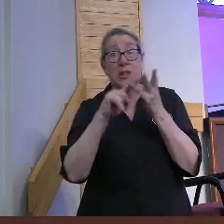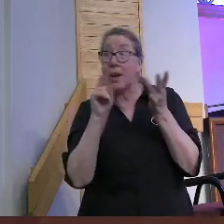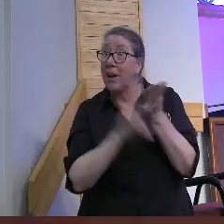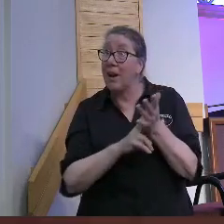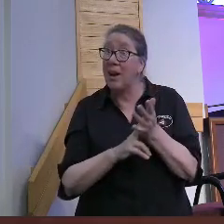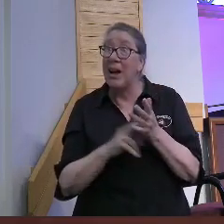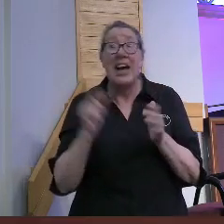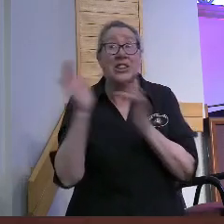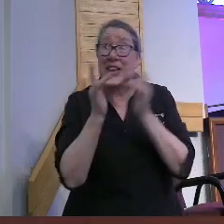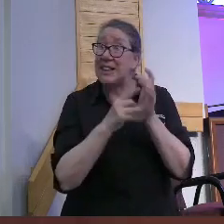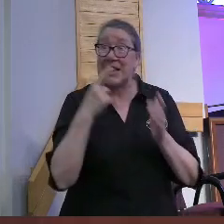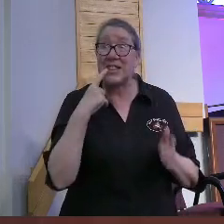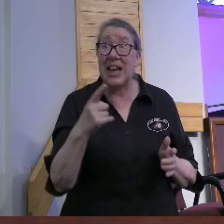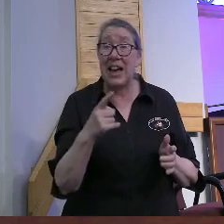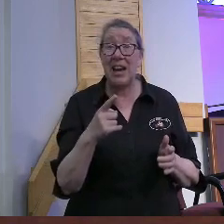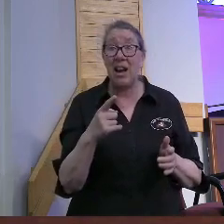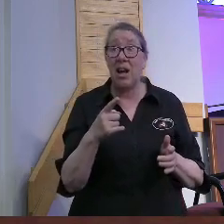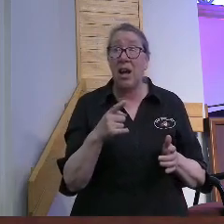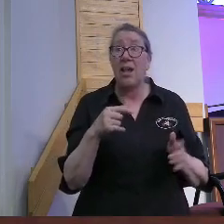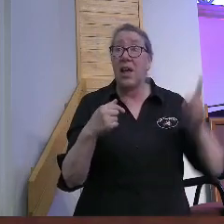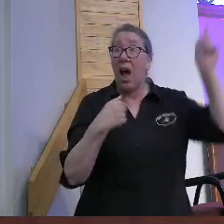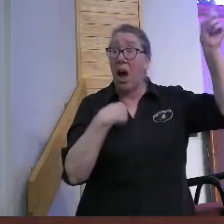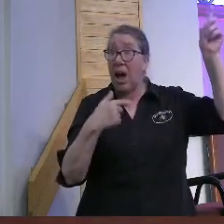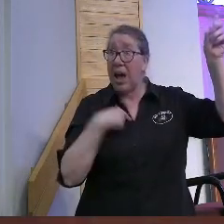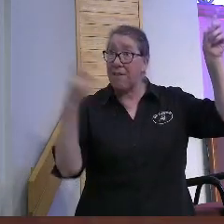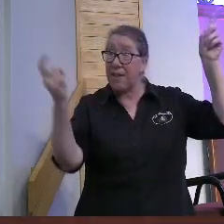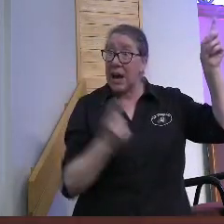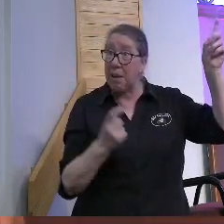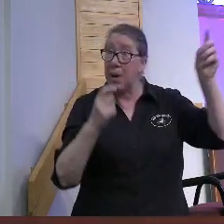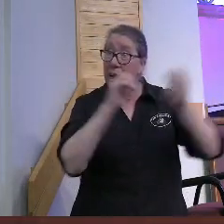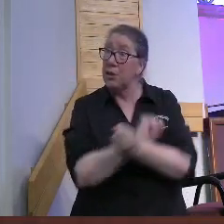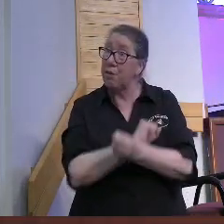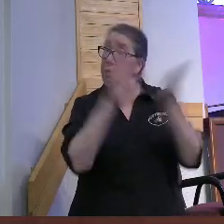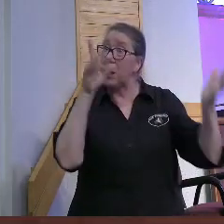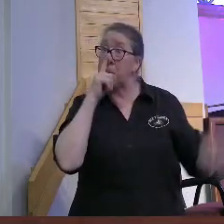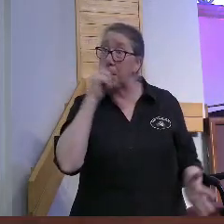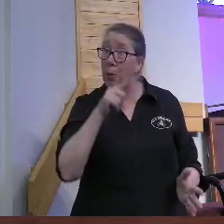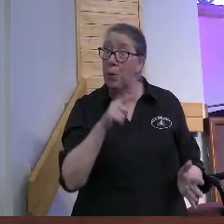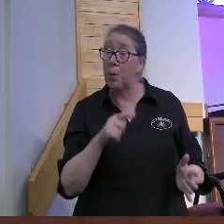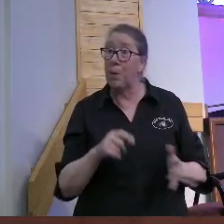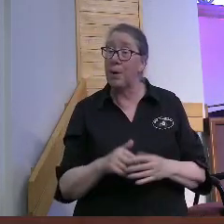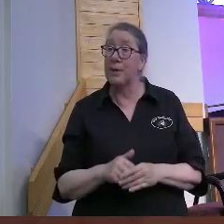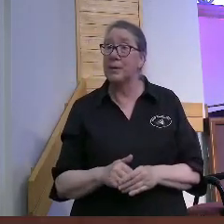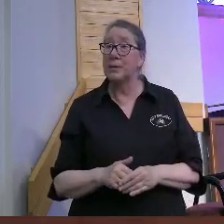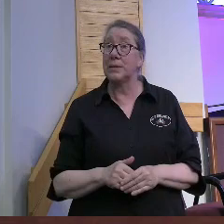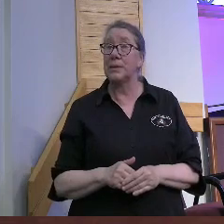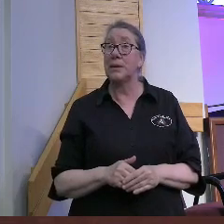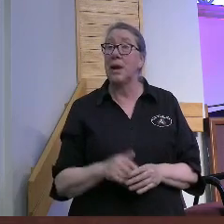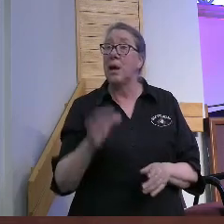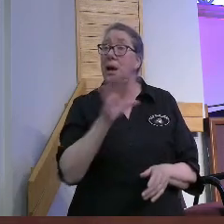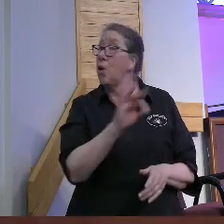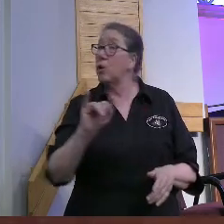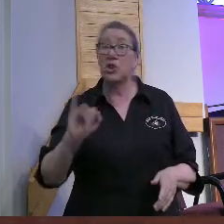have come to set those people free. I've come to open the prison doors and set the captives free. Not just